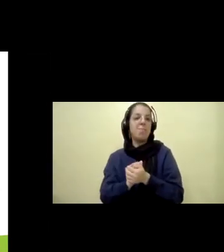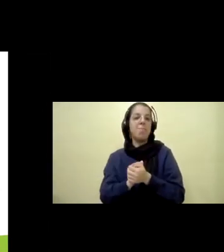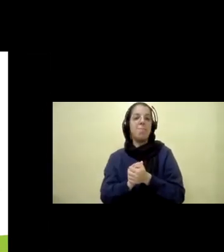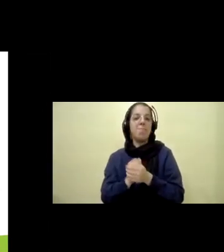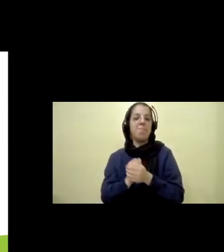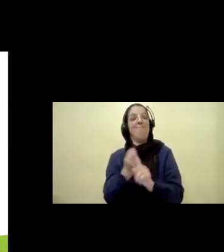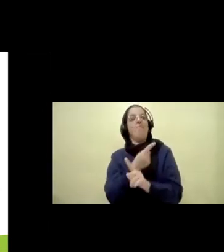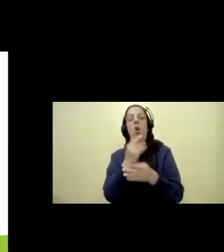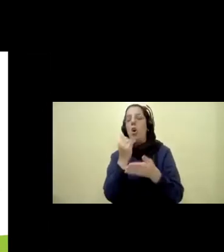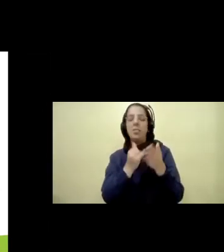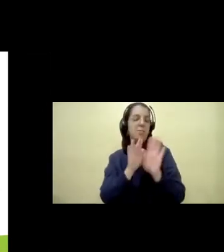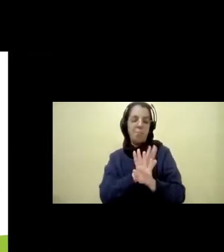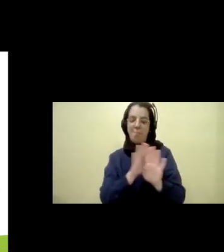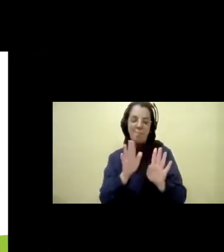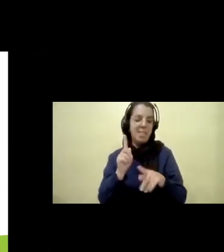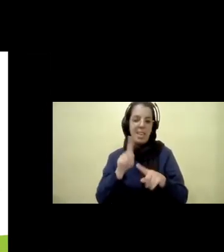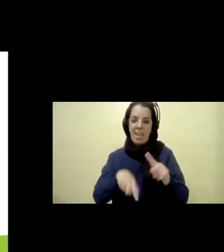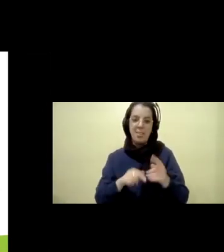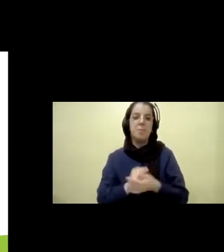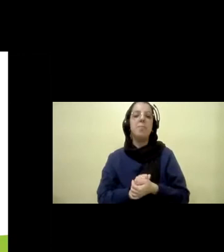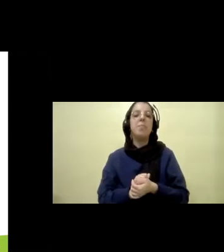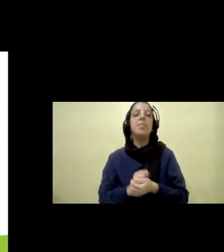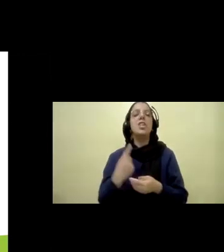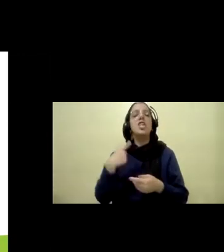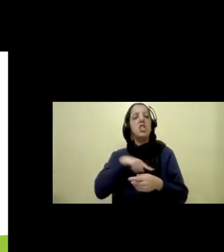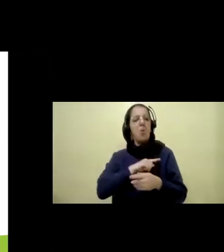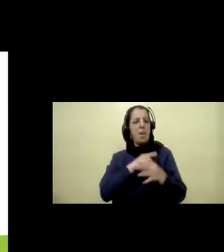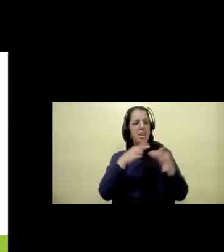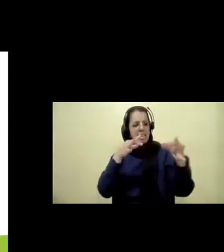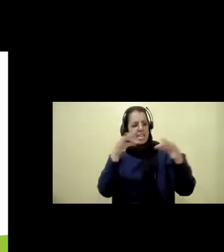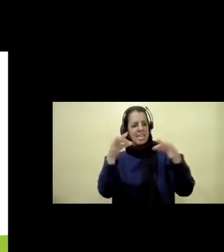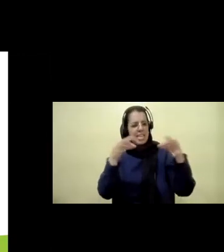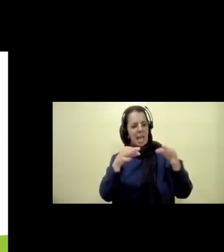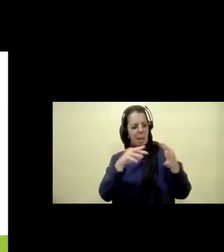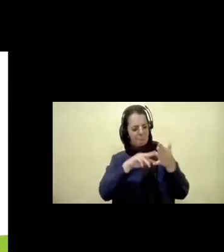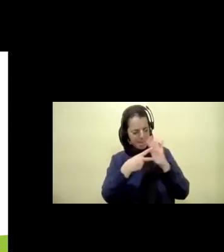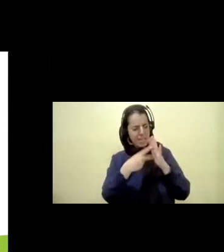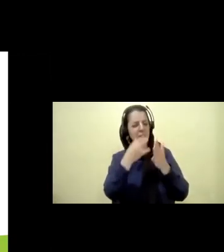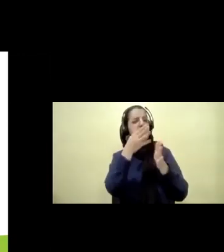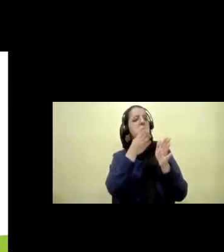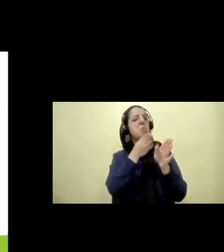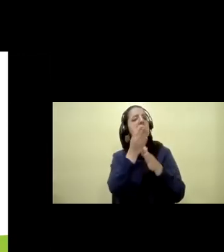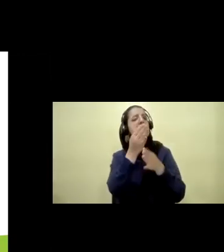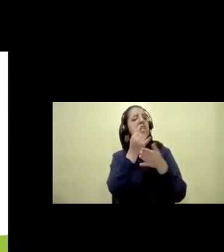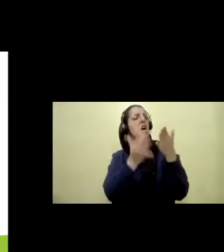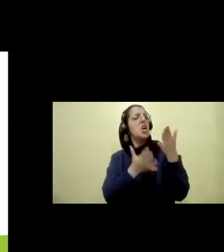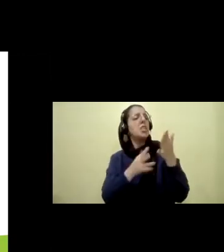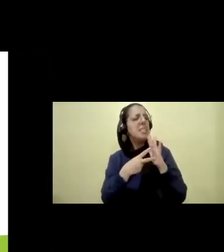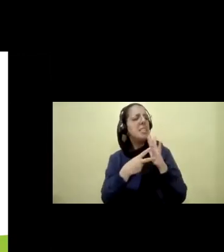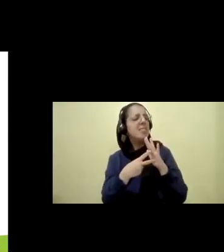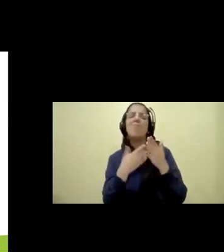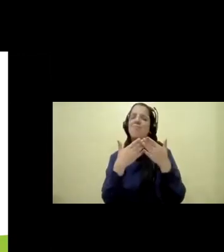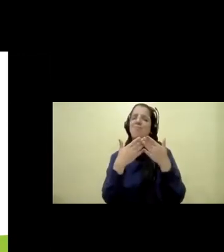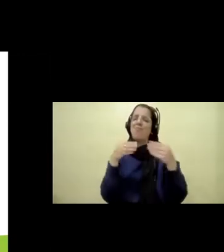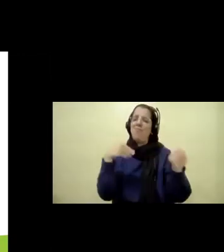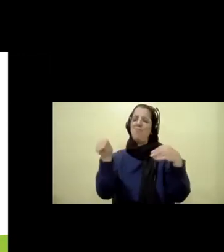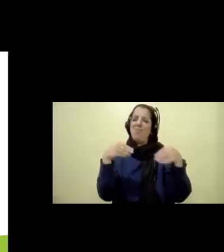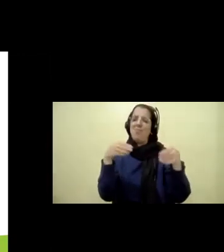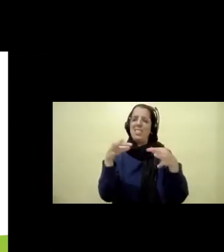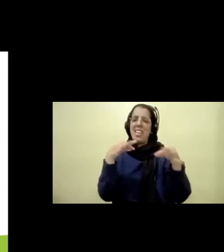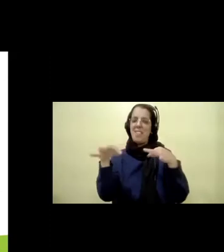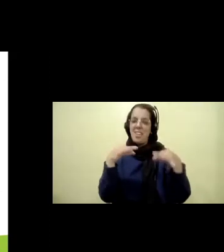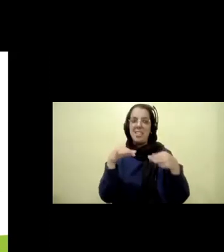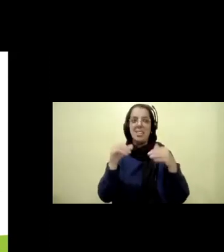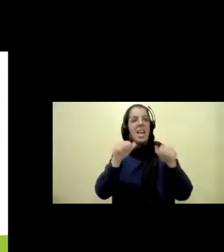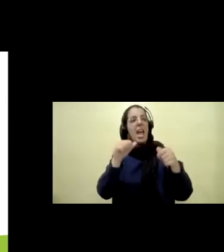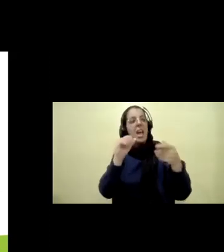So how does TAC define professional artist? The definition is pretty wide open, and there's also room for